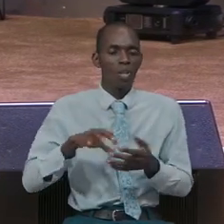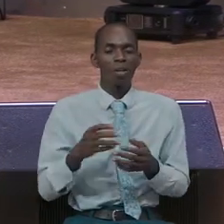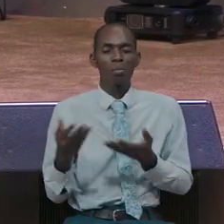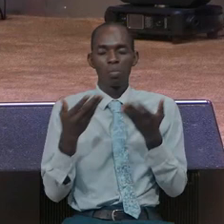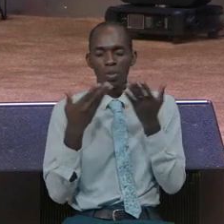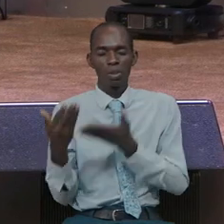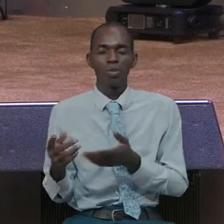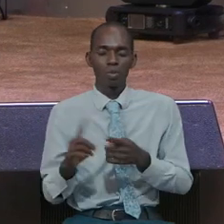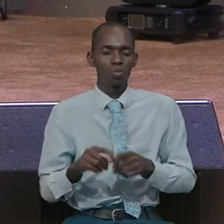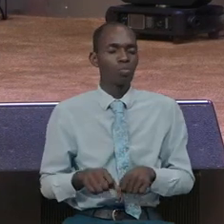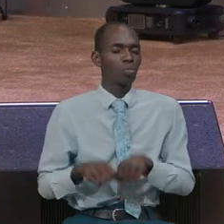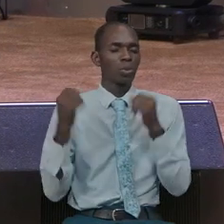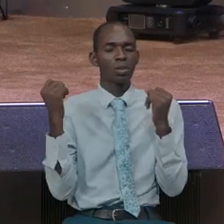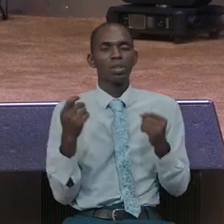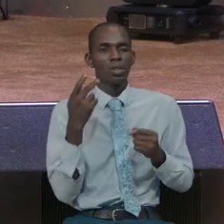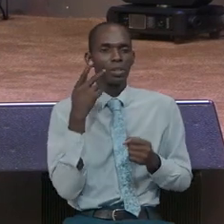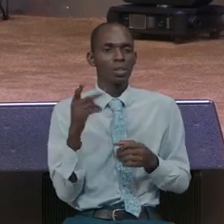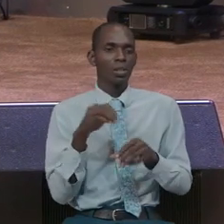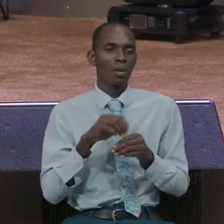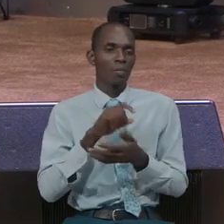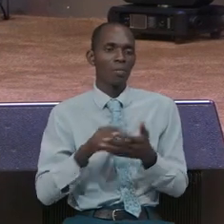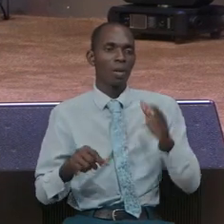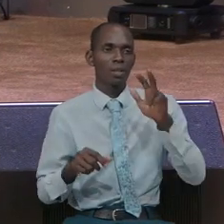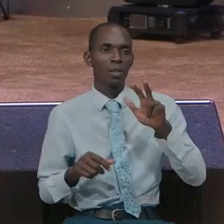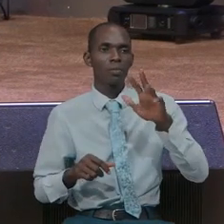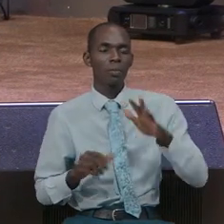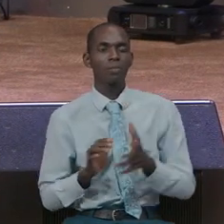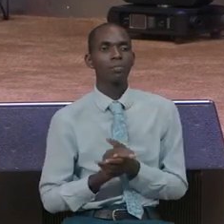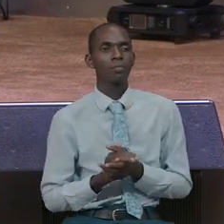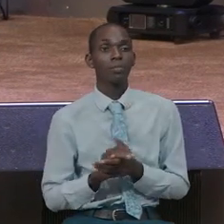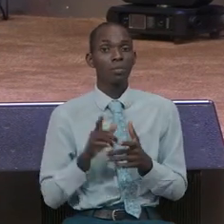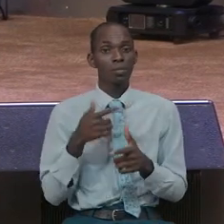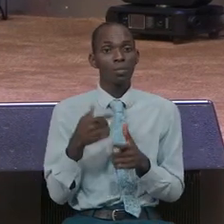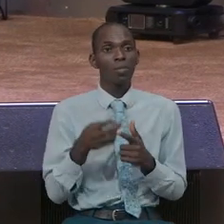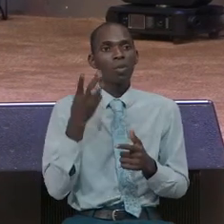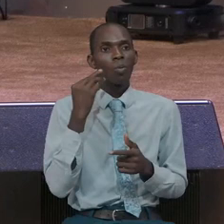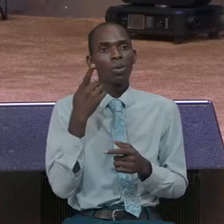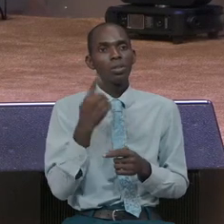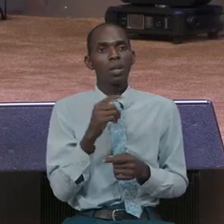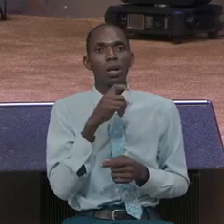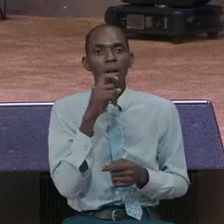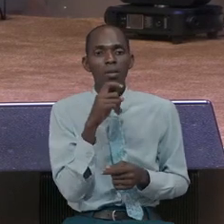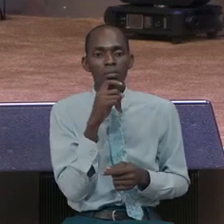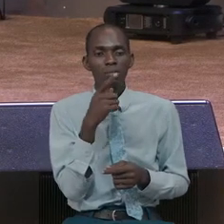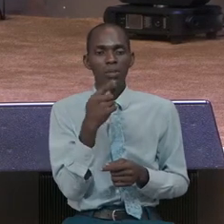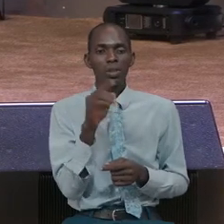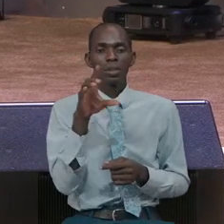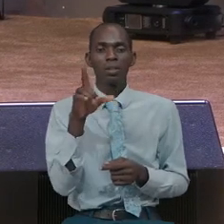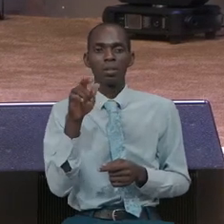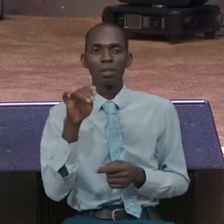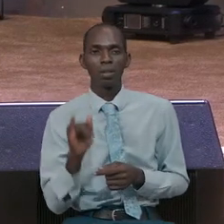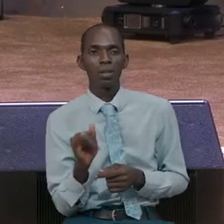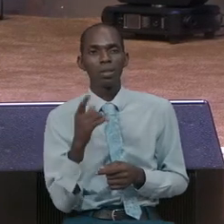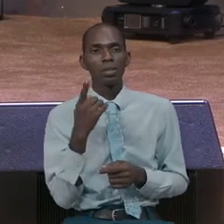at verse 35. In verse 35, it says, then was the iron, the clay, the